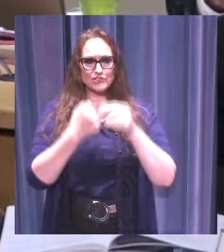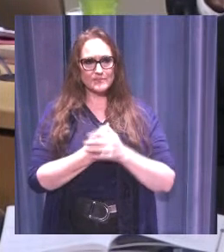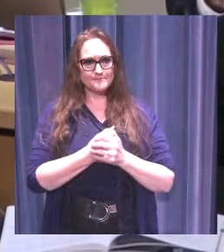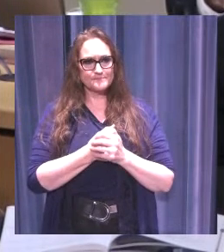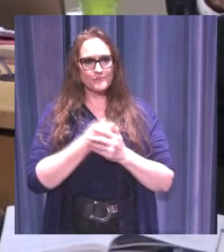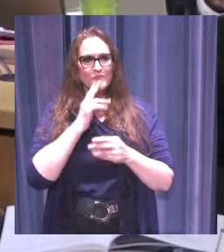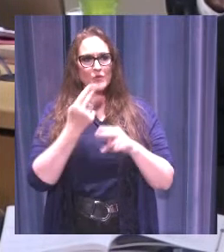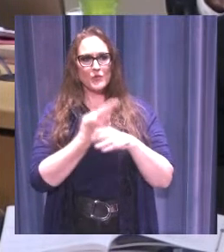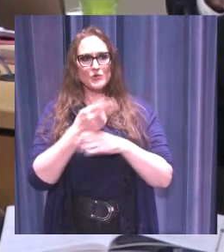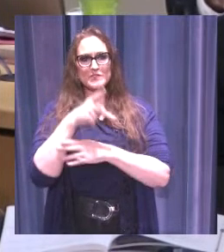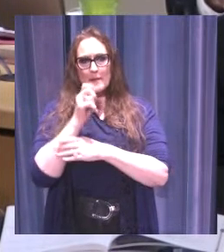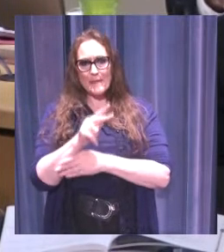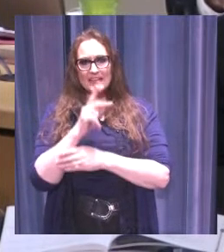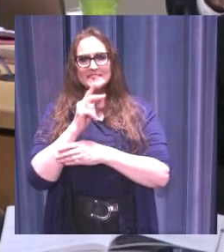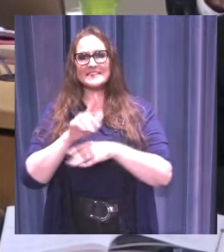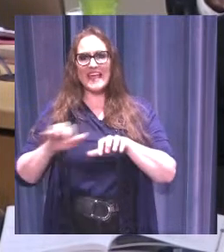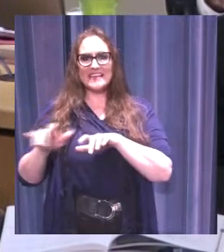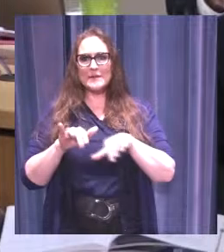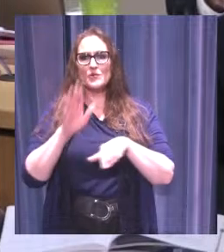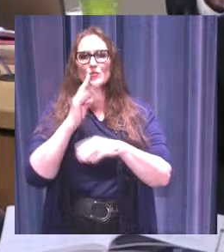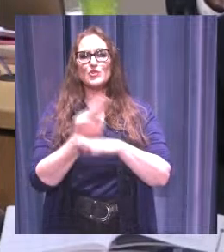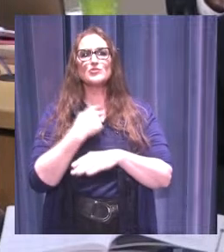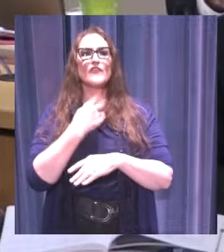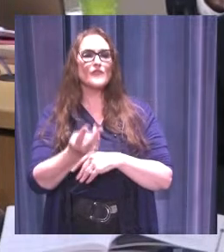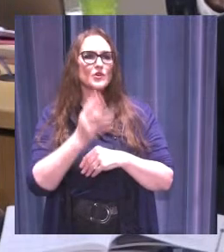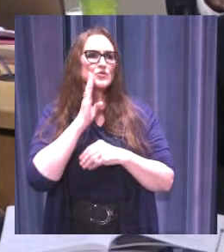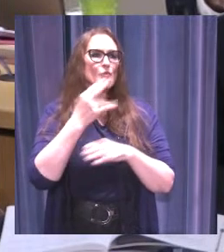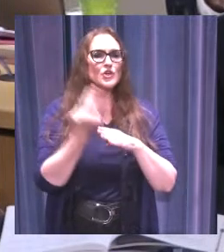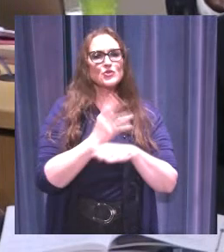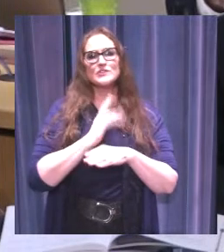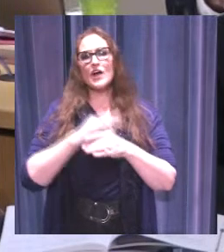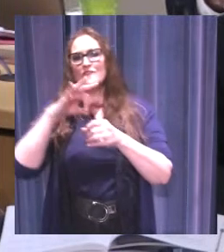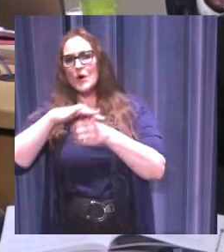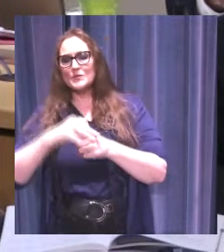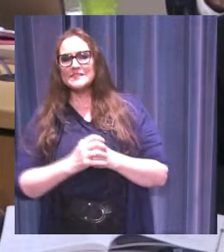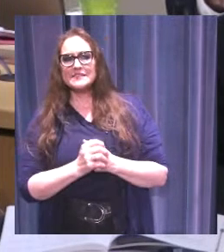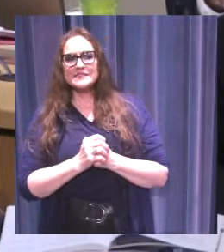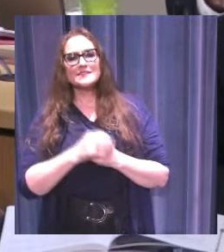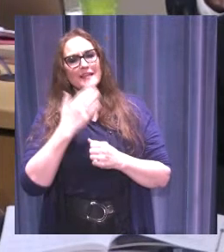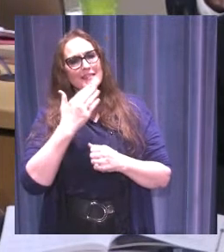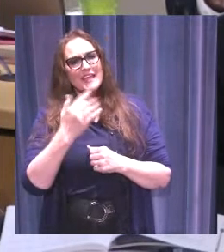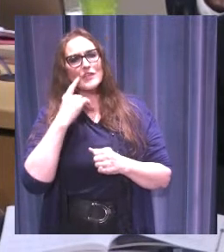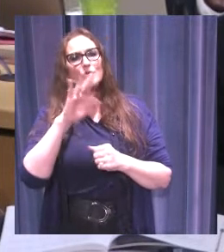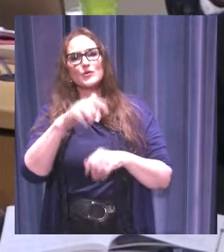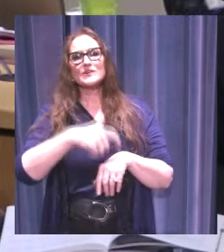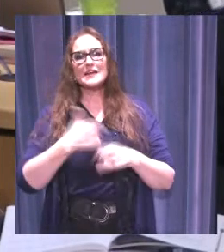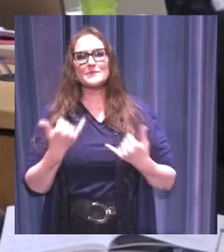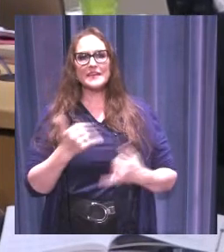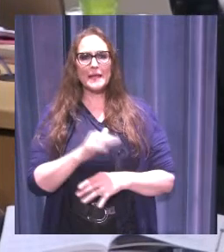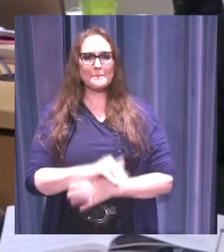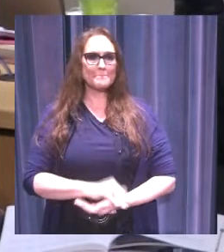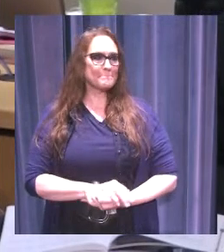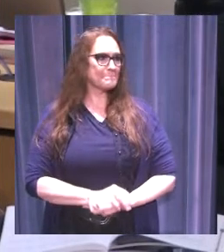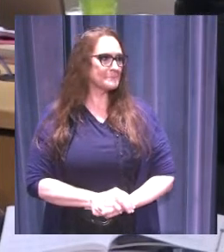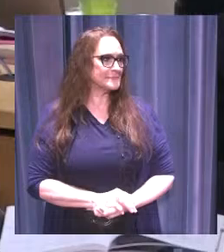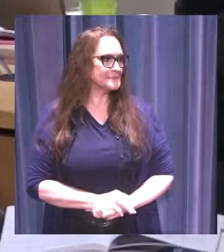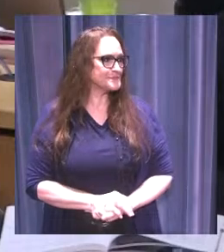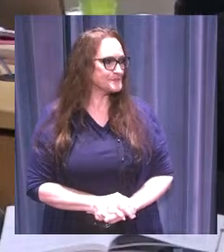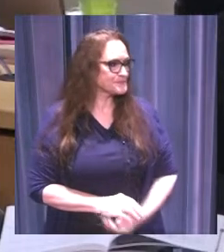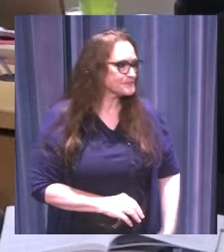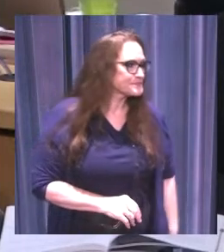will use our pens and keyboards, we will use our voices, we will use our votes. Thank you for your time tonight.